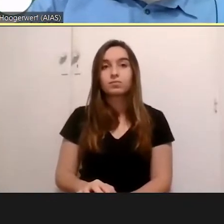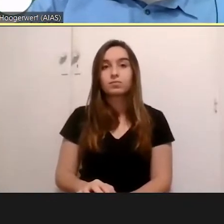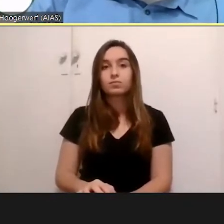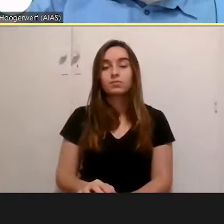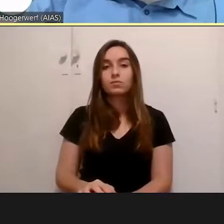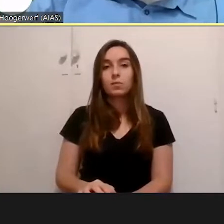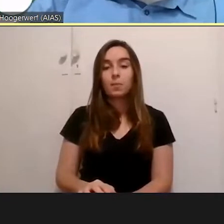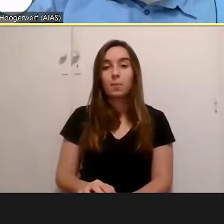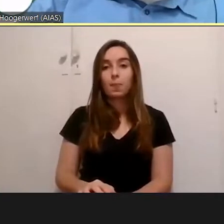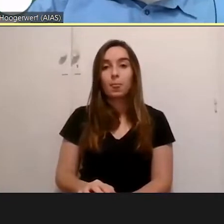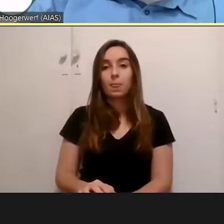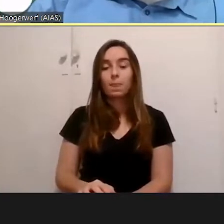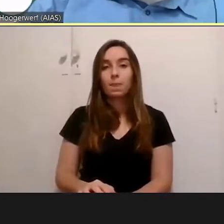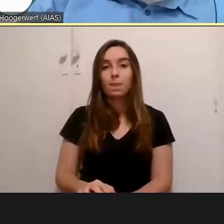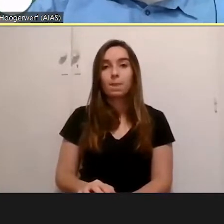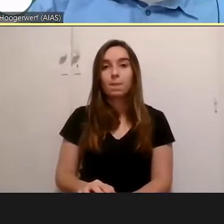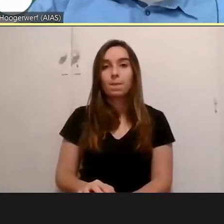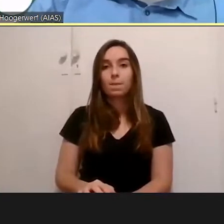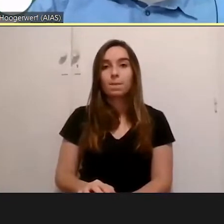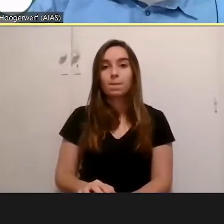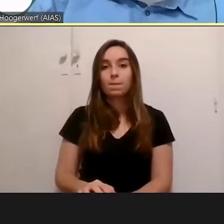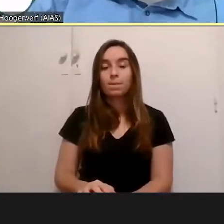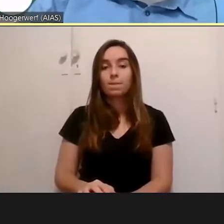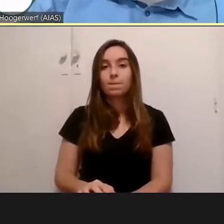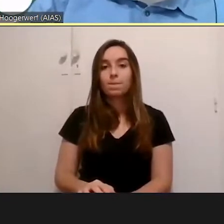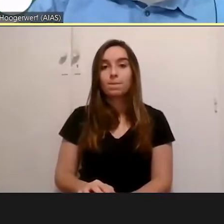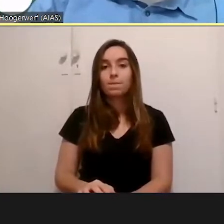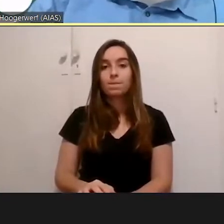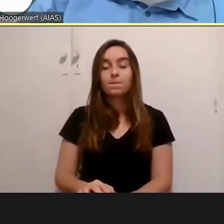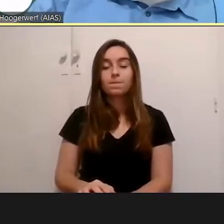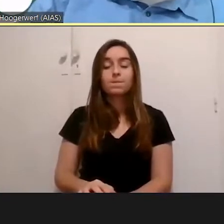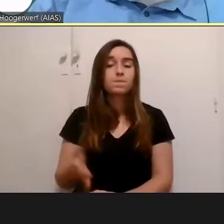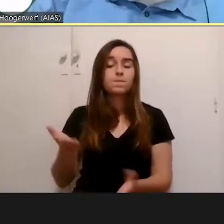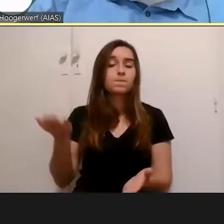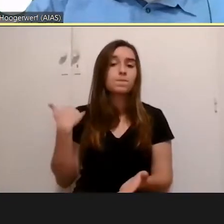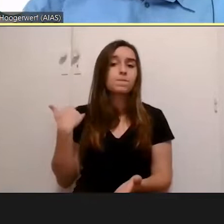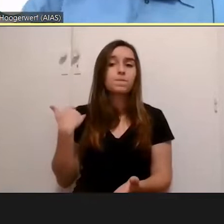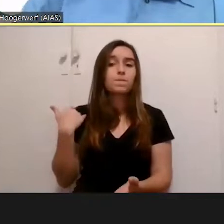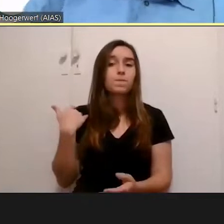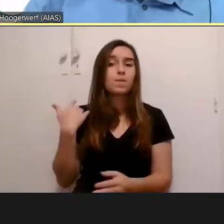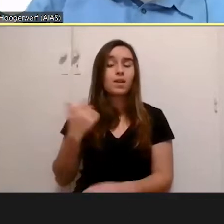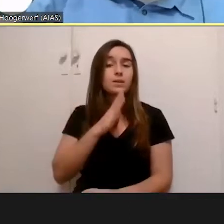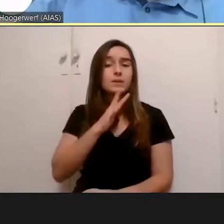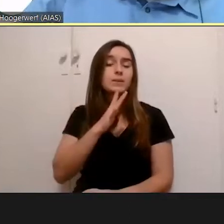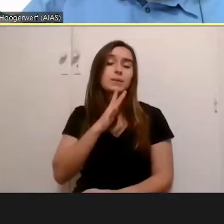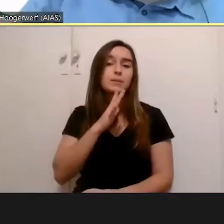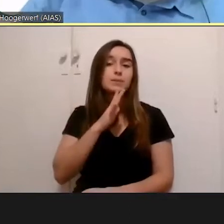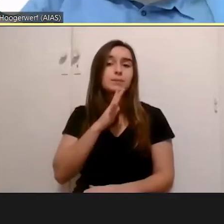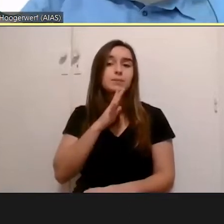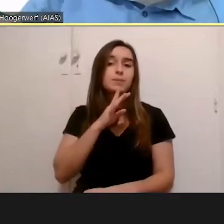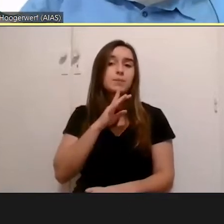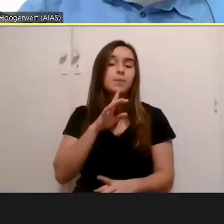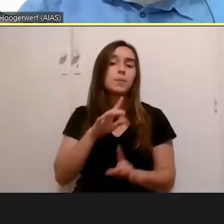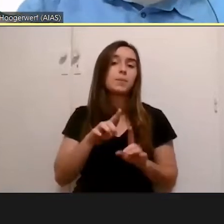We are very much inspired, and that shouldn't surprise you then after what I said about the multidisciplinary approach, by a sort of